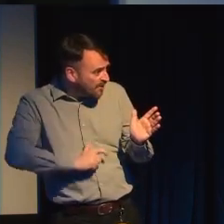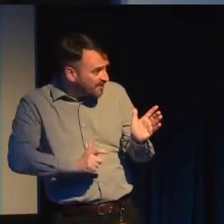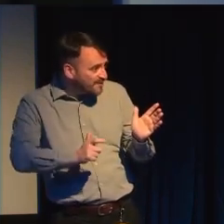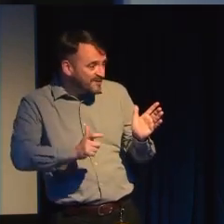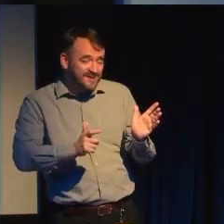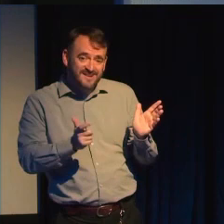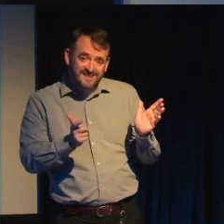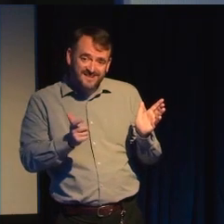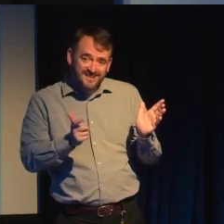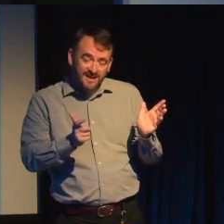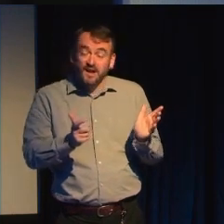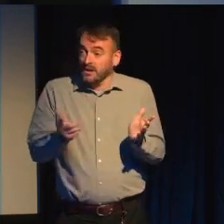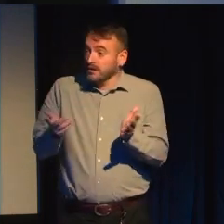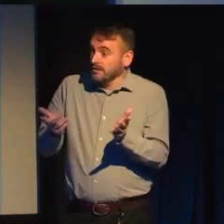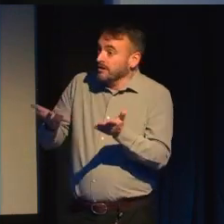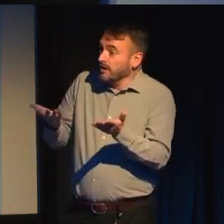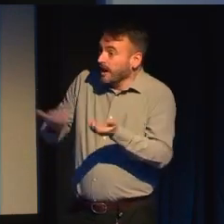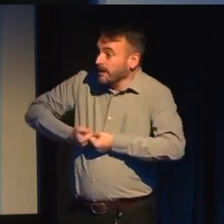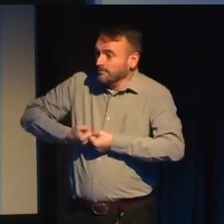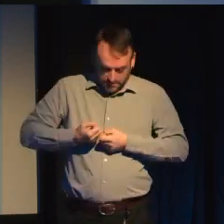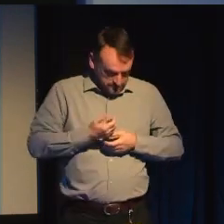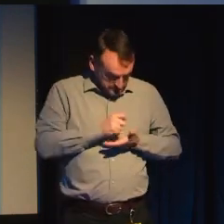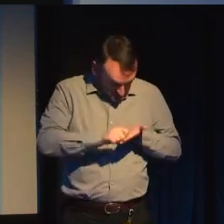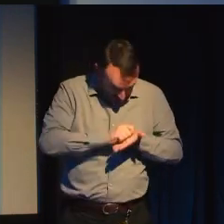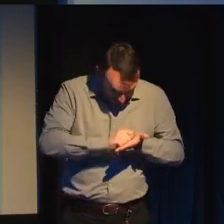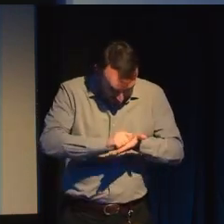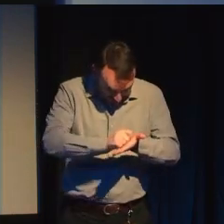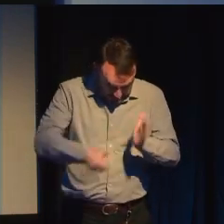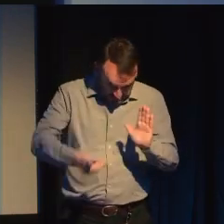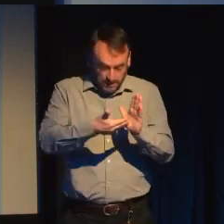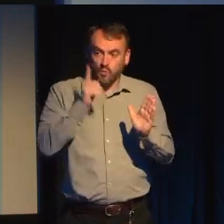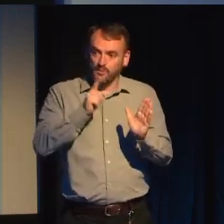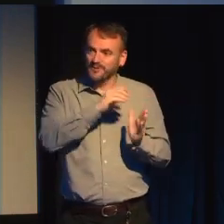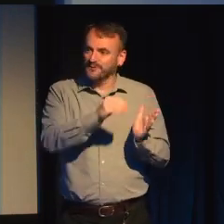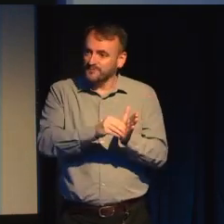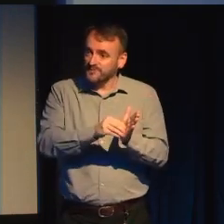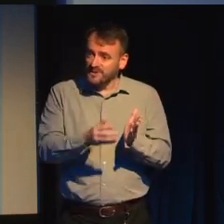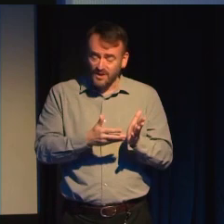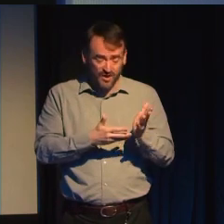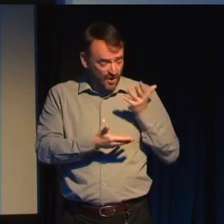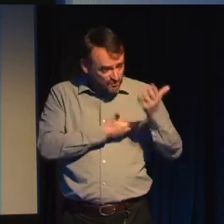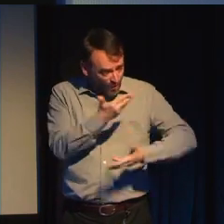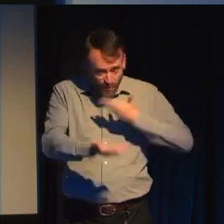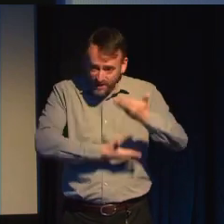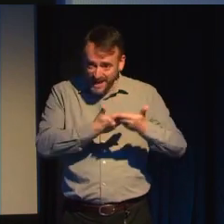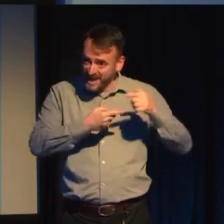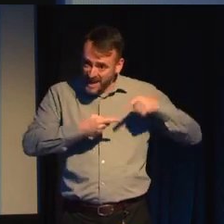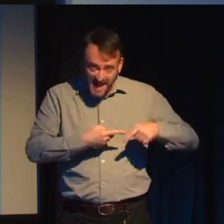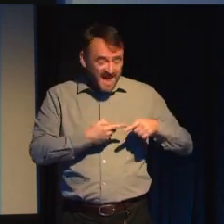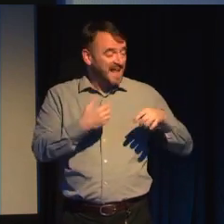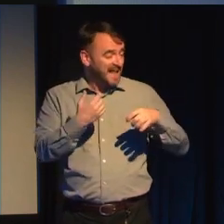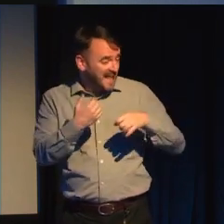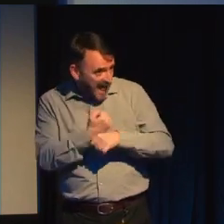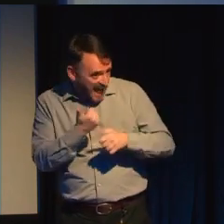So we did. So, honest to God, we rewrote the story and the game, and we based